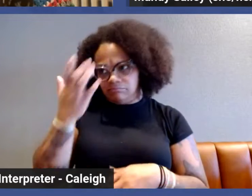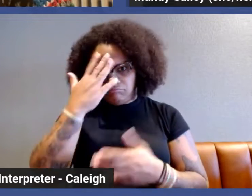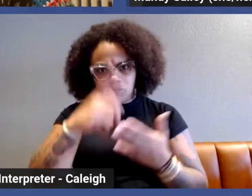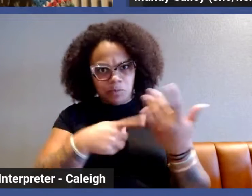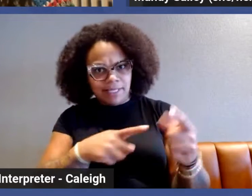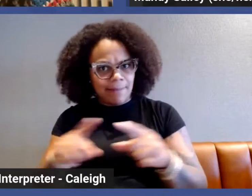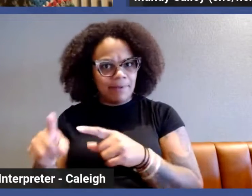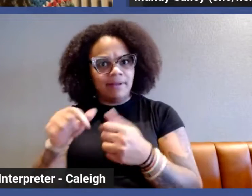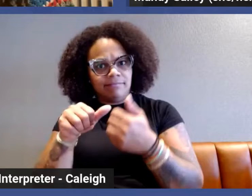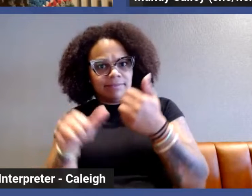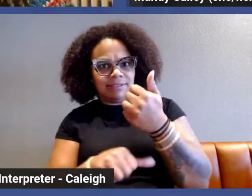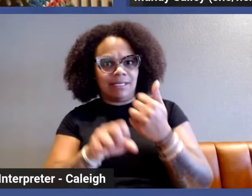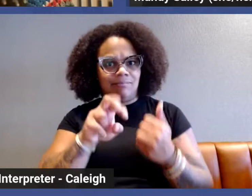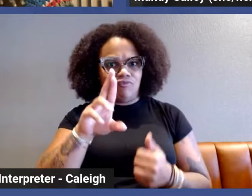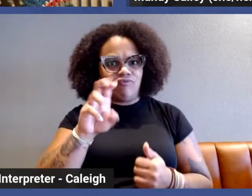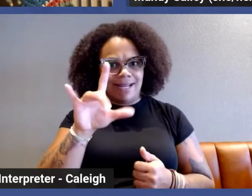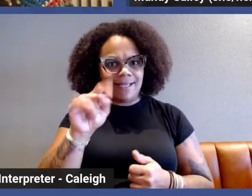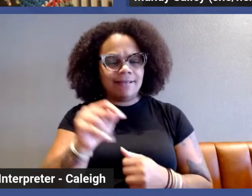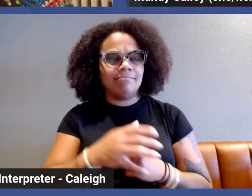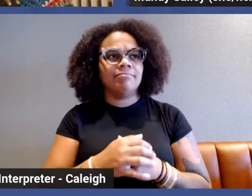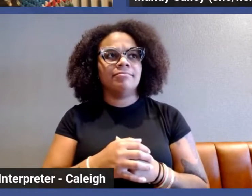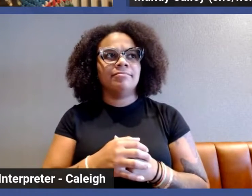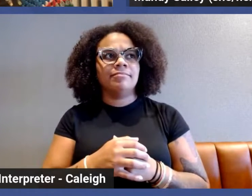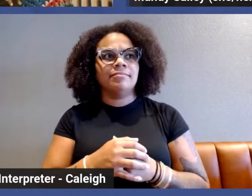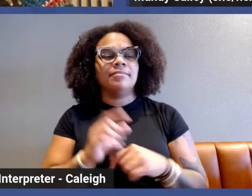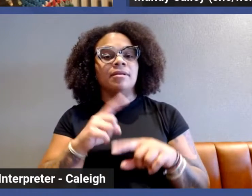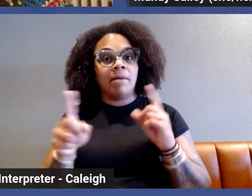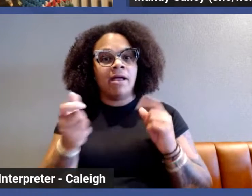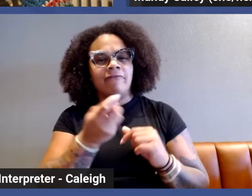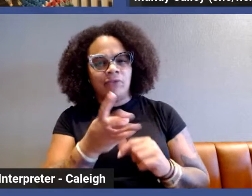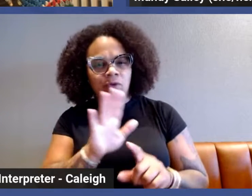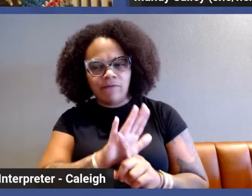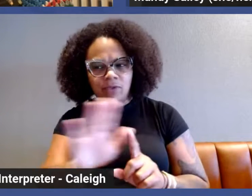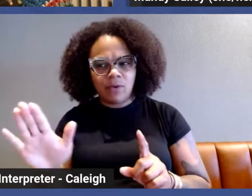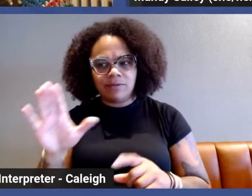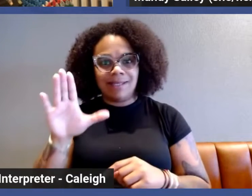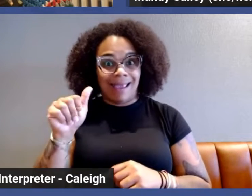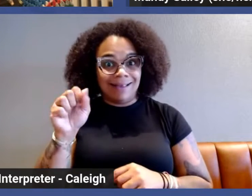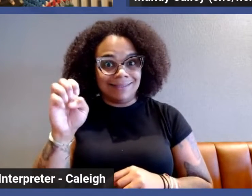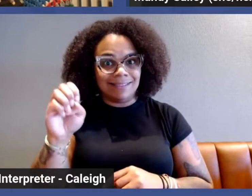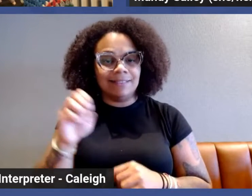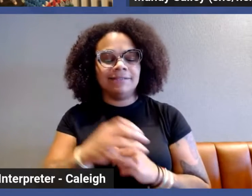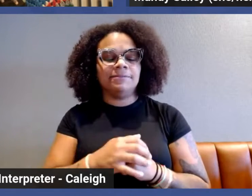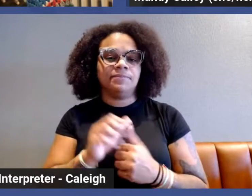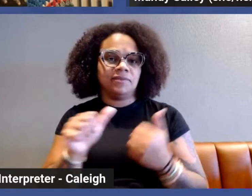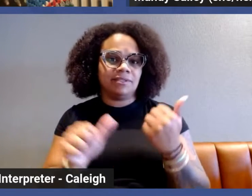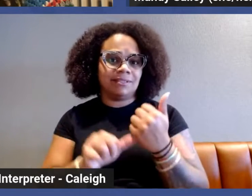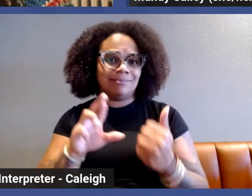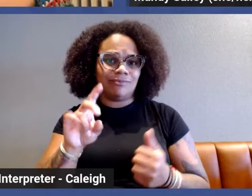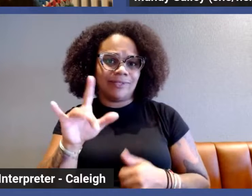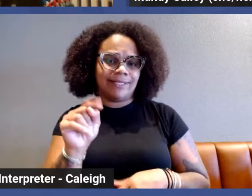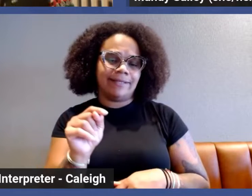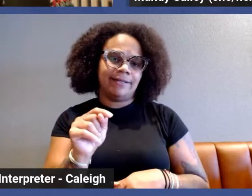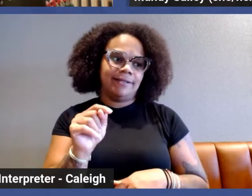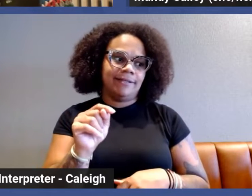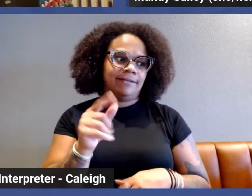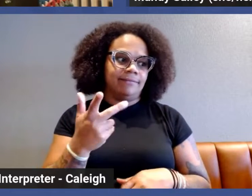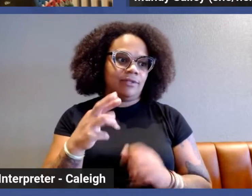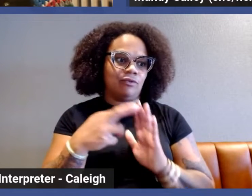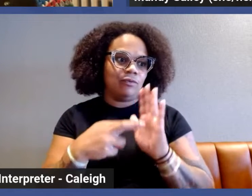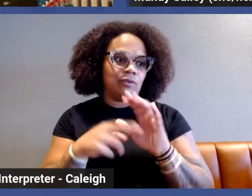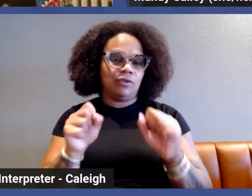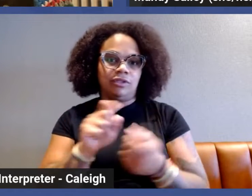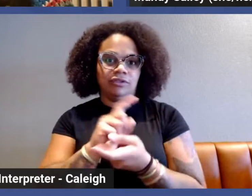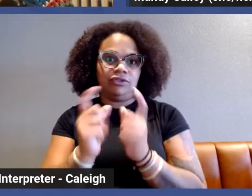in the subreddit. But there were cases where, it seemed like with the subreddit moderators, the rules could